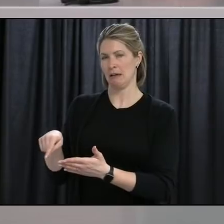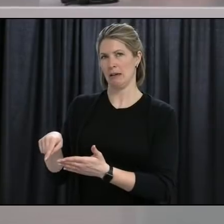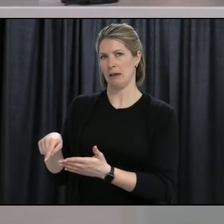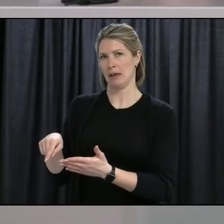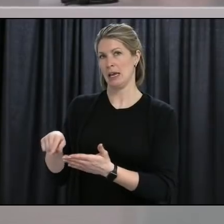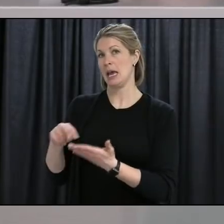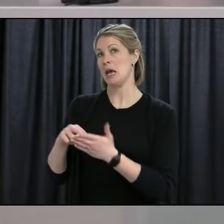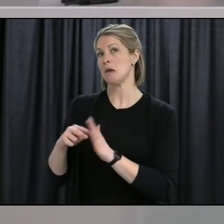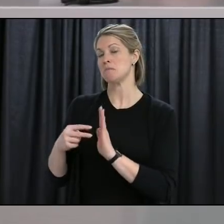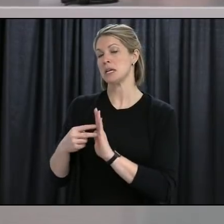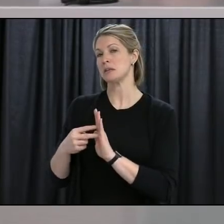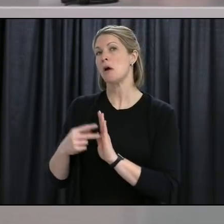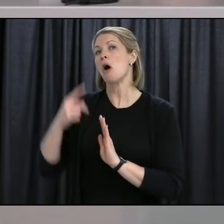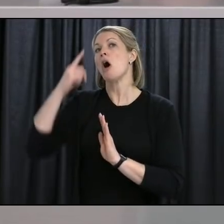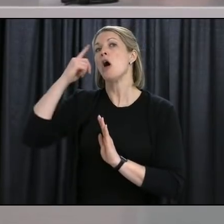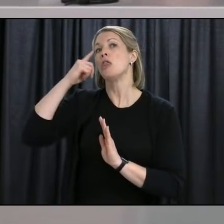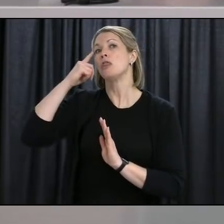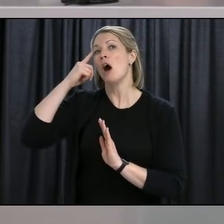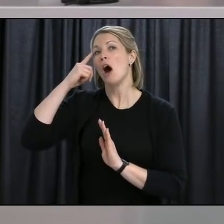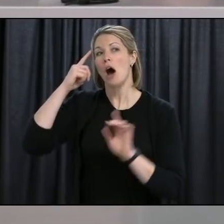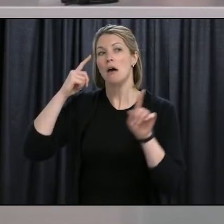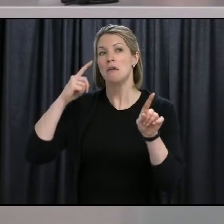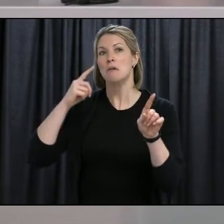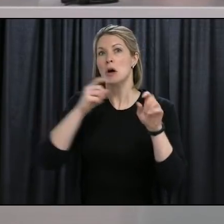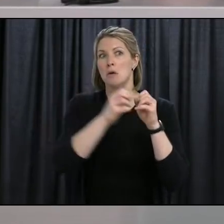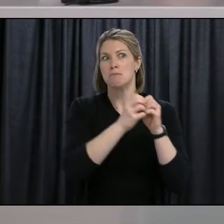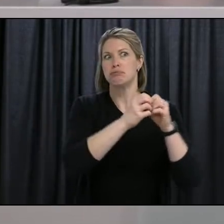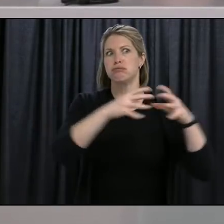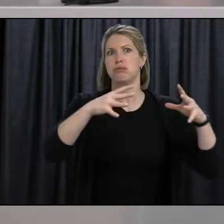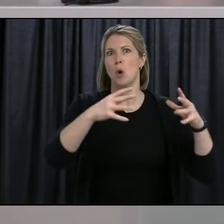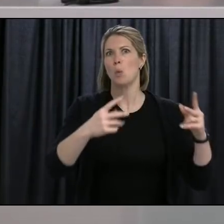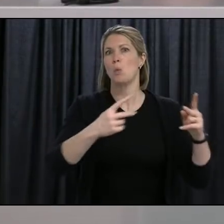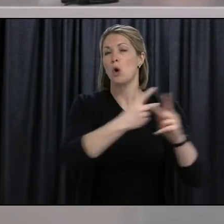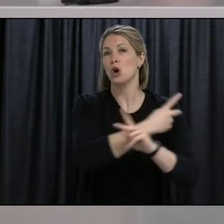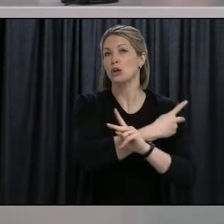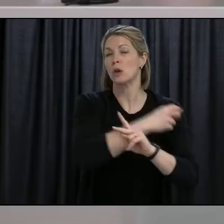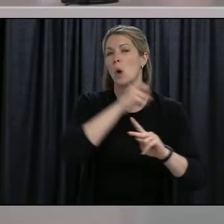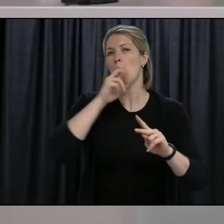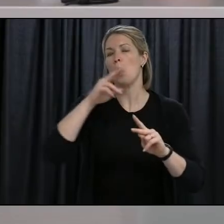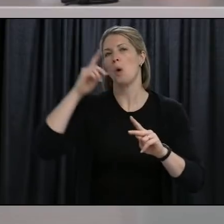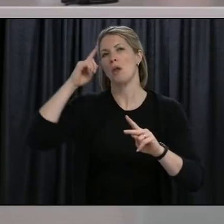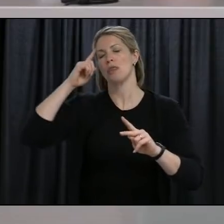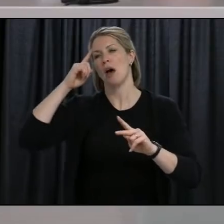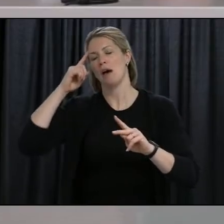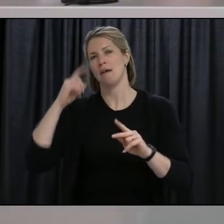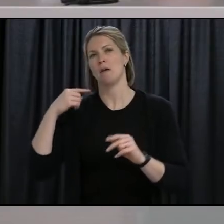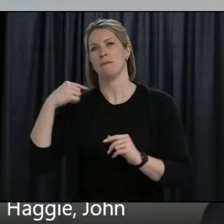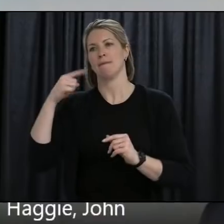of anticipated spread than our count suggests, or is it simply preventative maintenance?